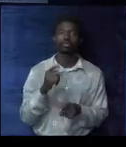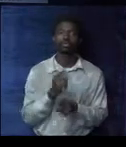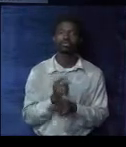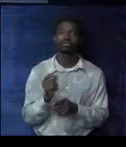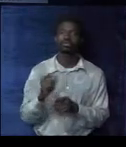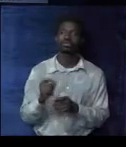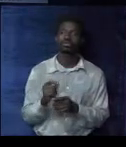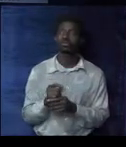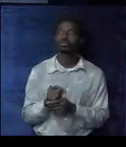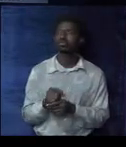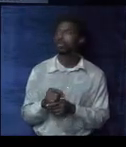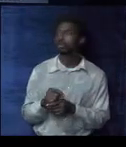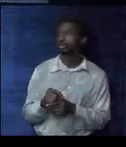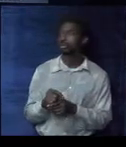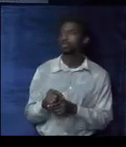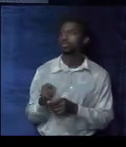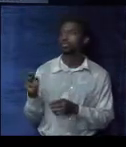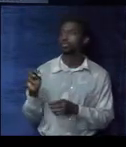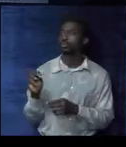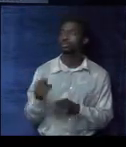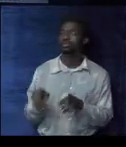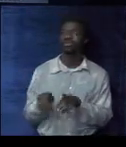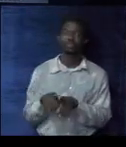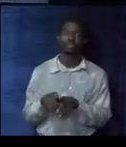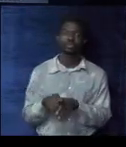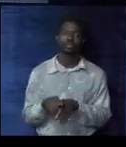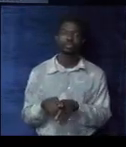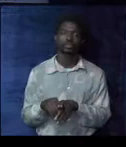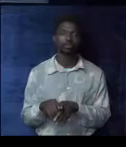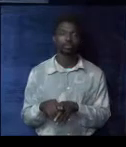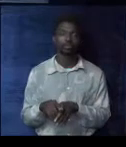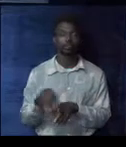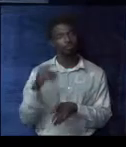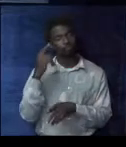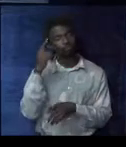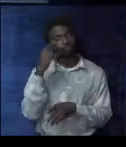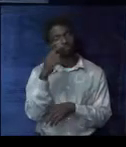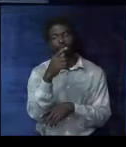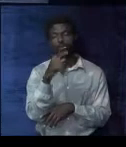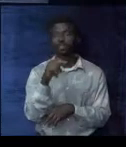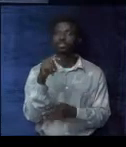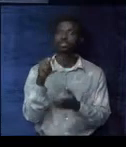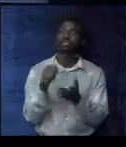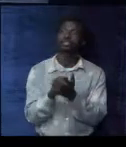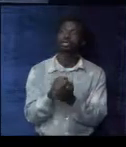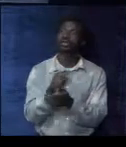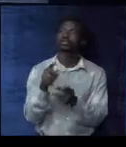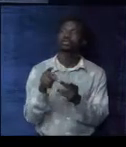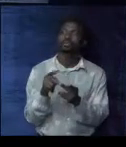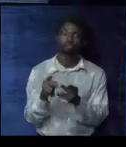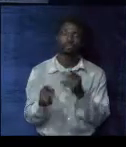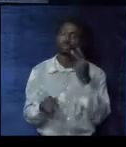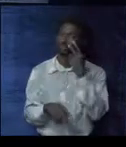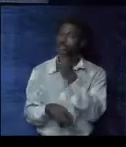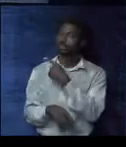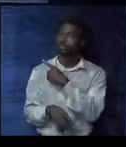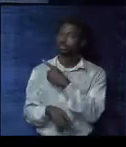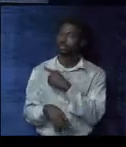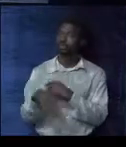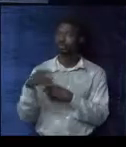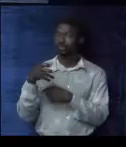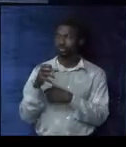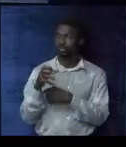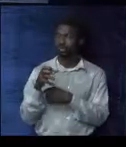can just write it as million. It's the same thing. Then for the thousands place, I'm going to have